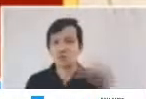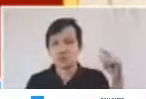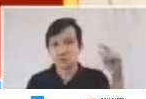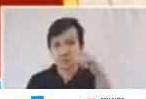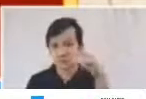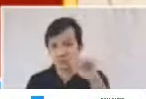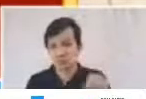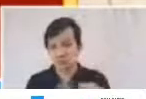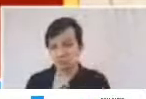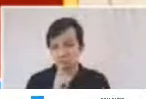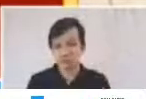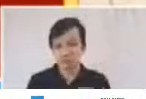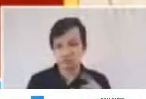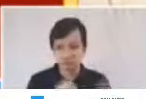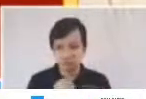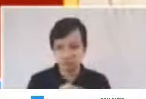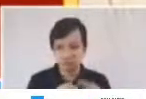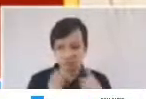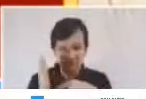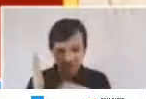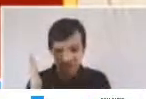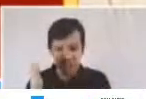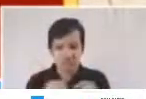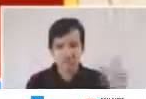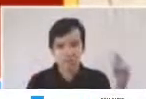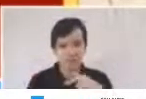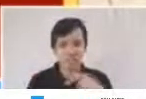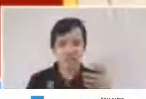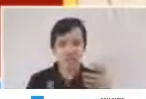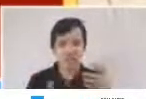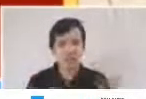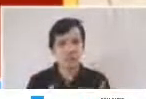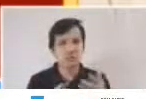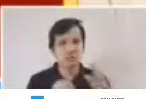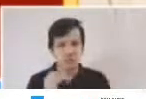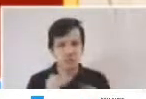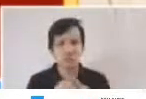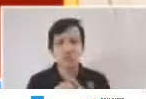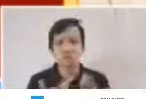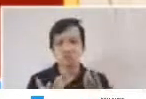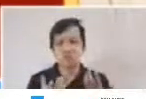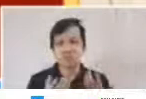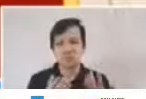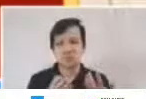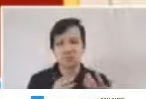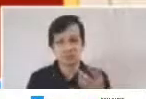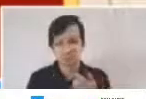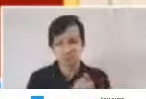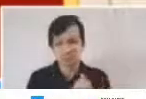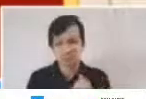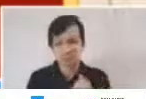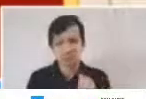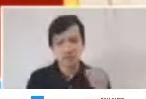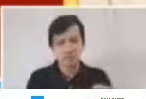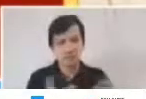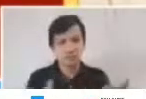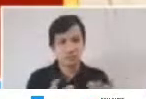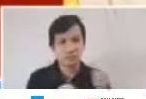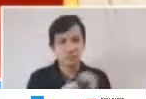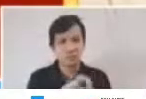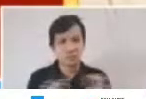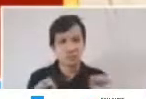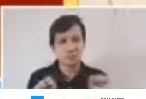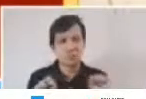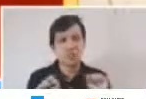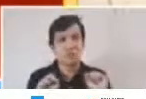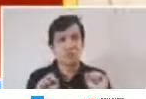well. Yung pinatawag po nating testing sa triage area, which is the swab test, and the